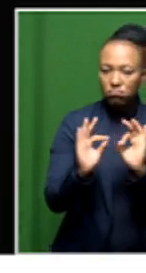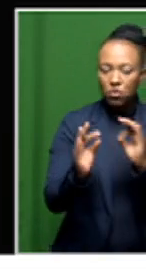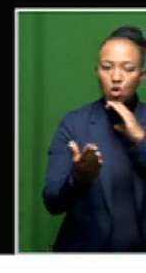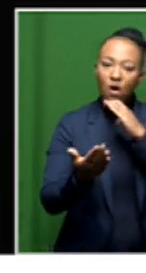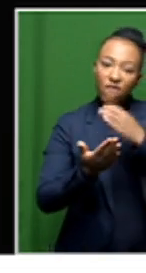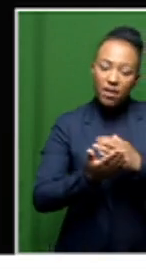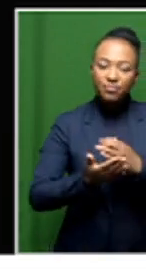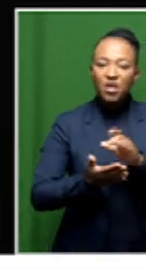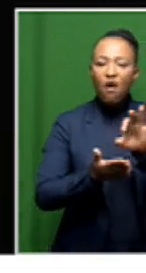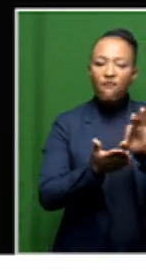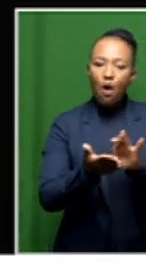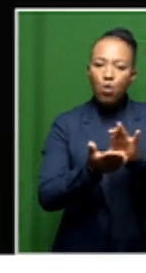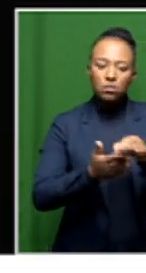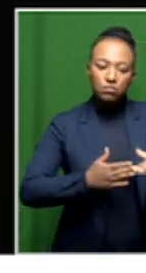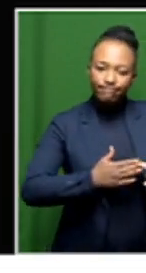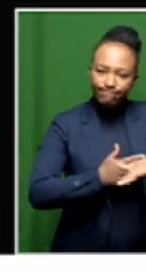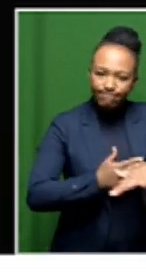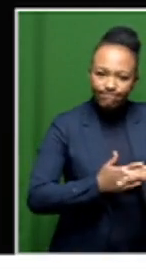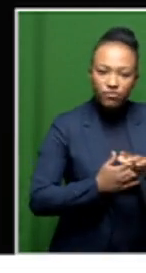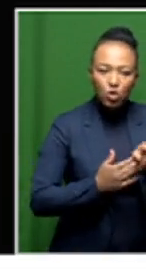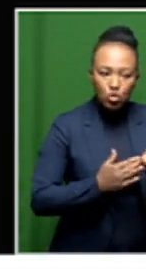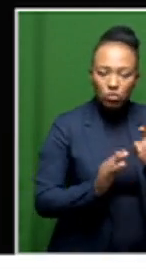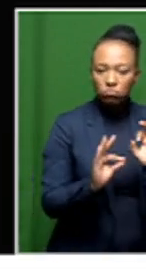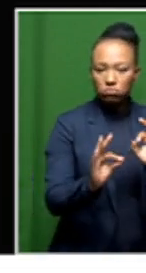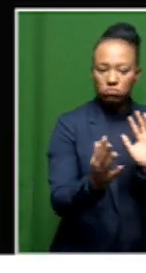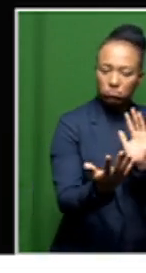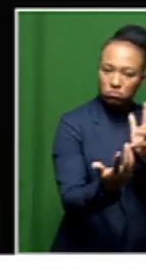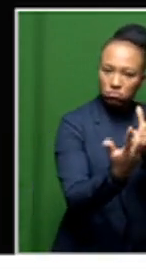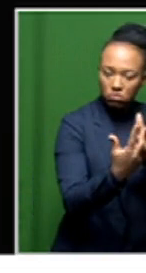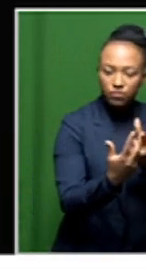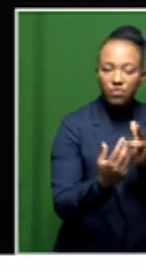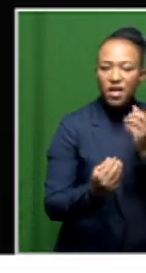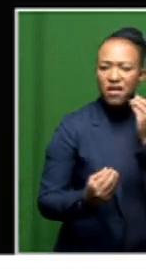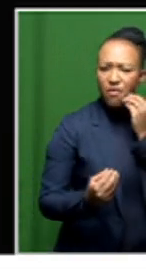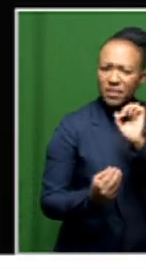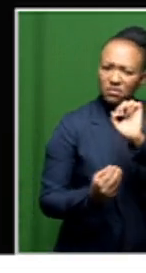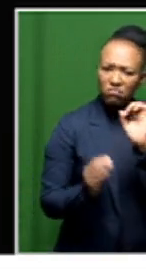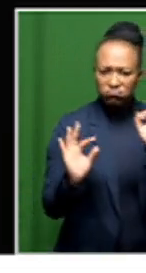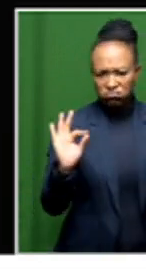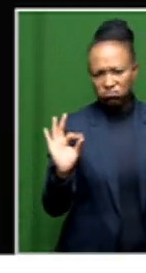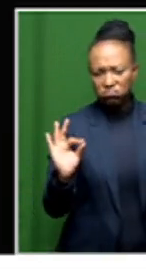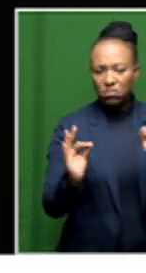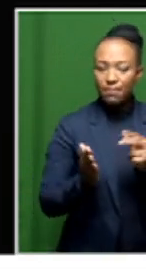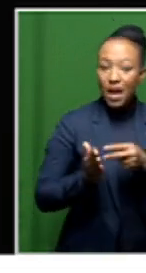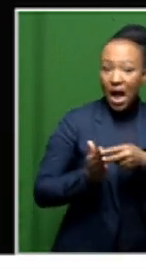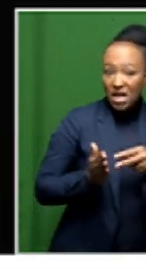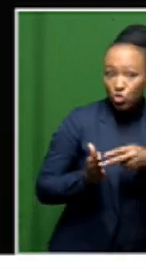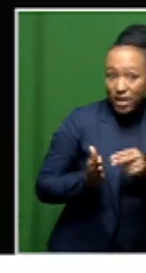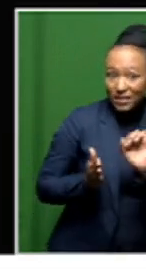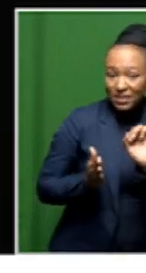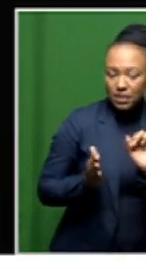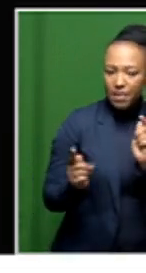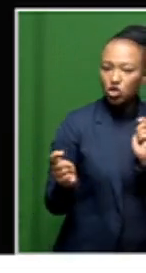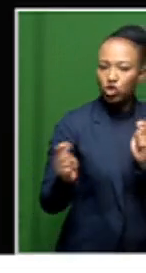the correct voting station, to ensure that your details are correct, and that your address has not